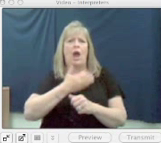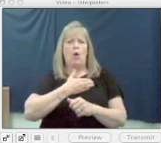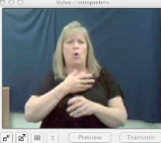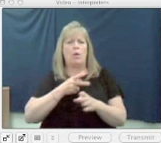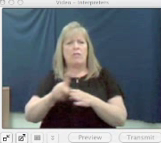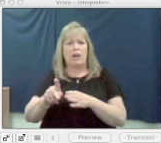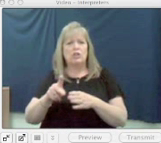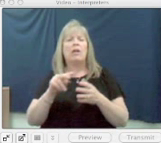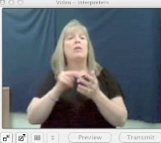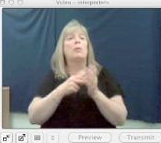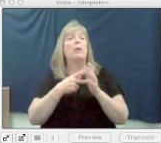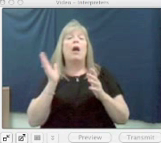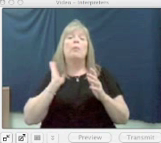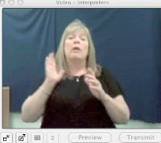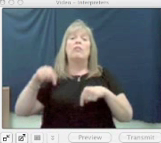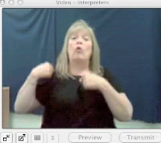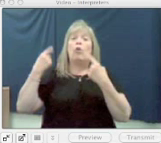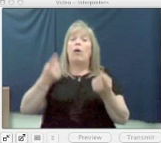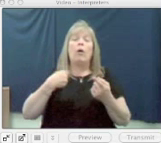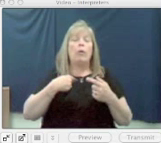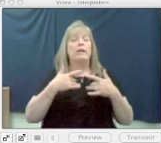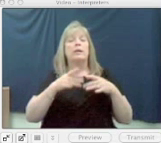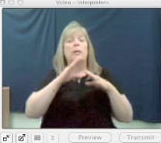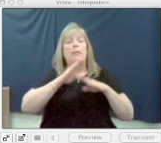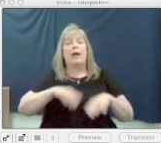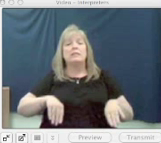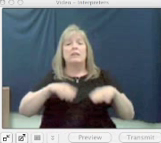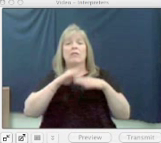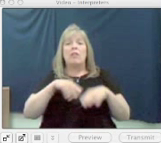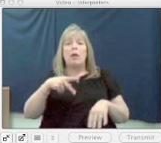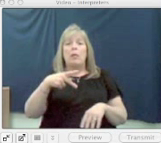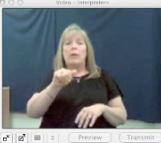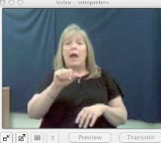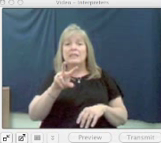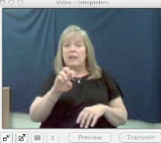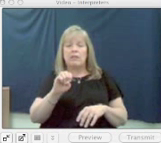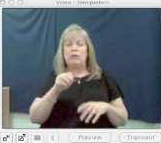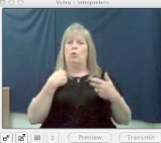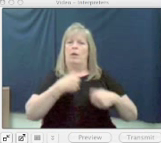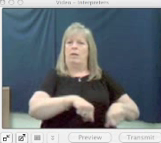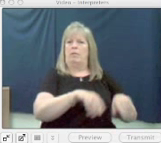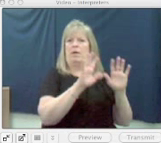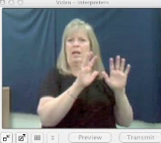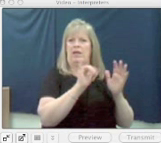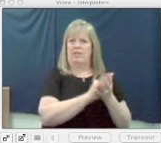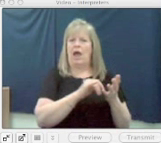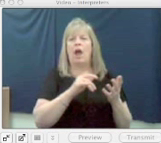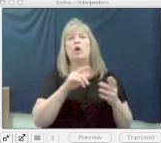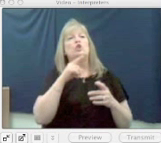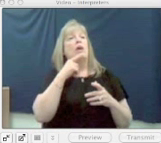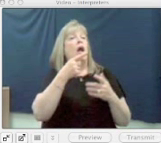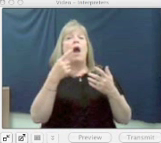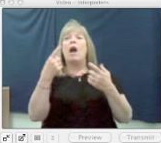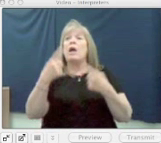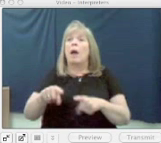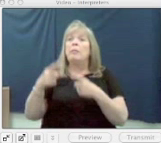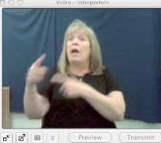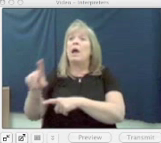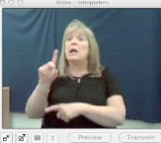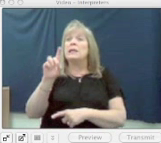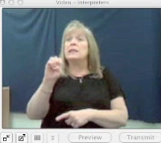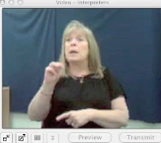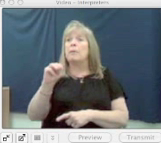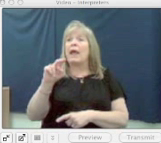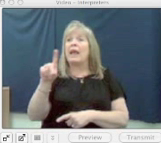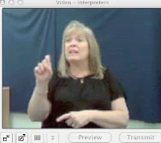stance, a understanding or perception of work that job demands just happen to us. And we just